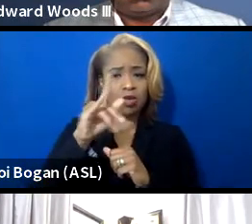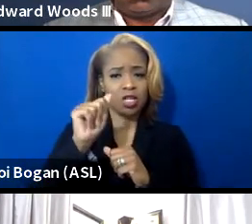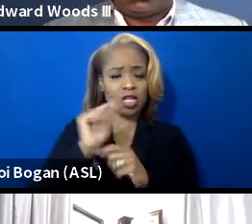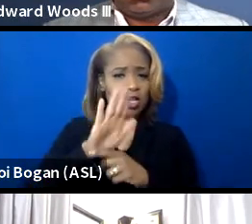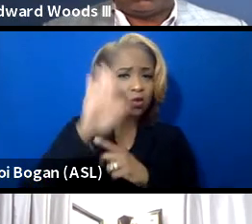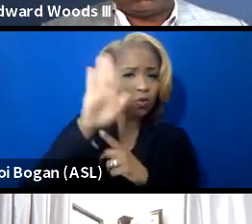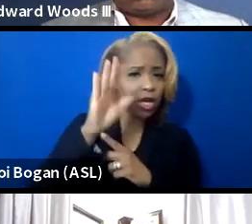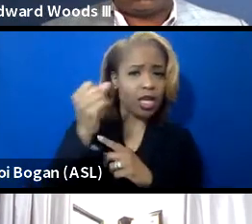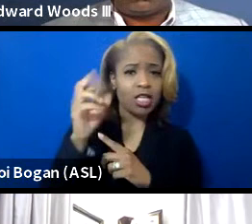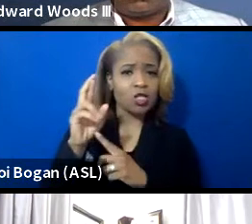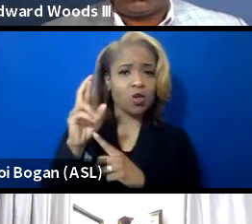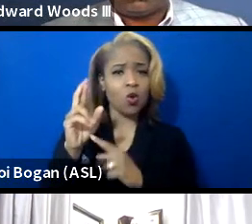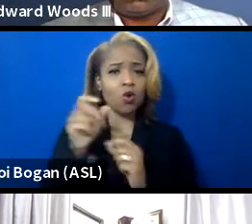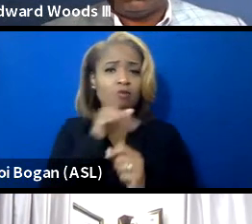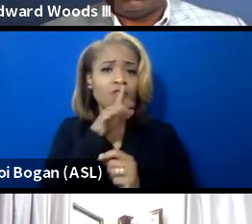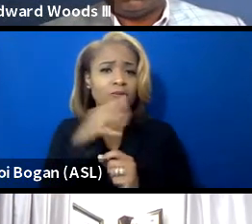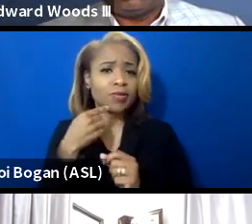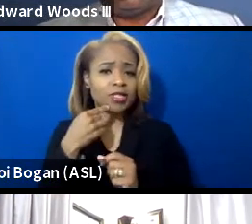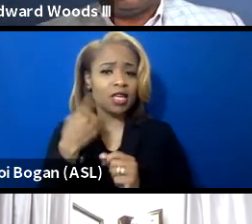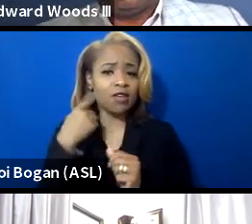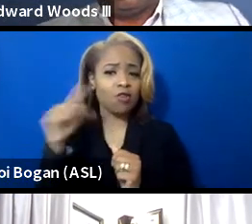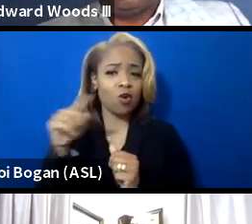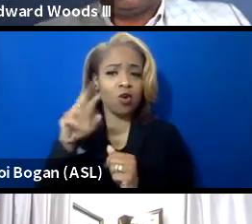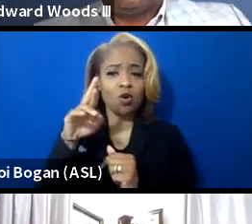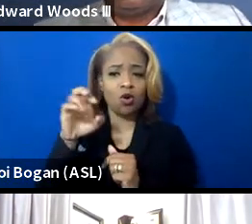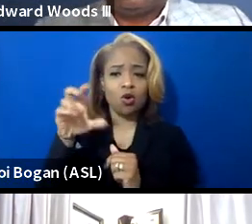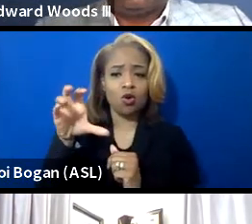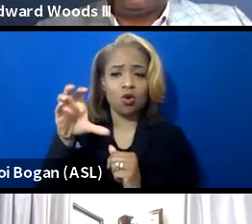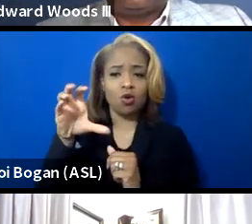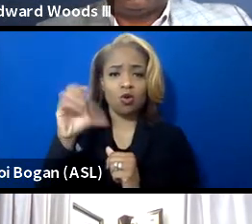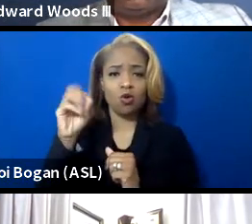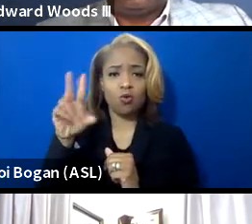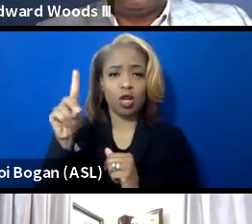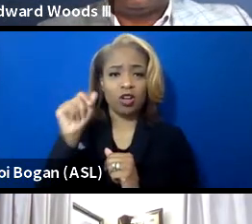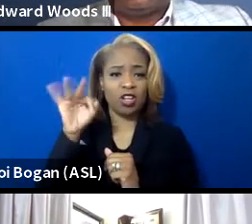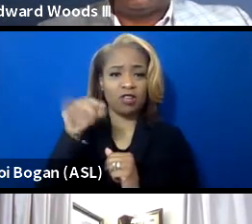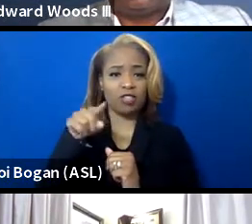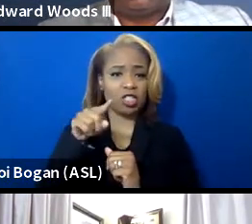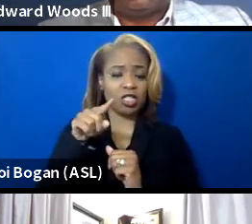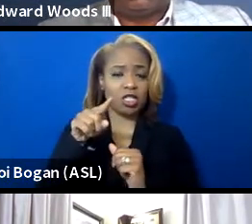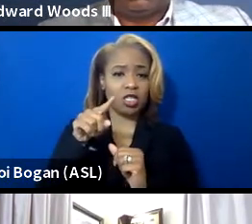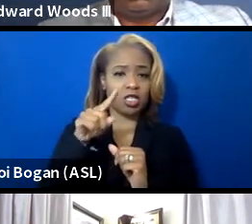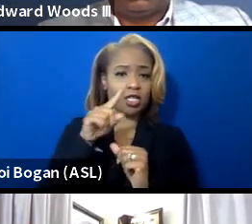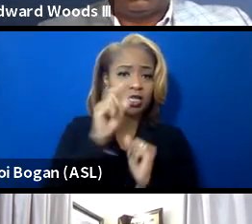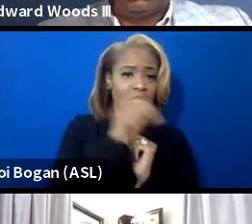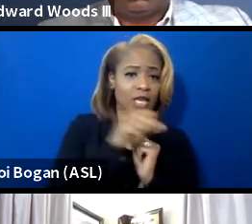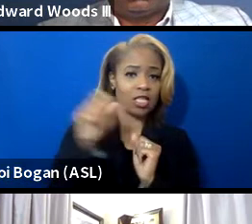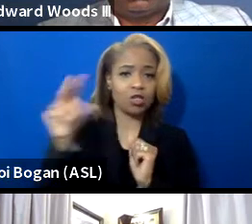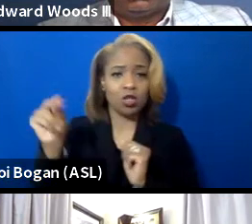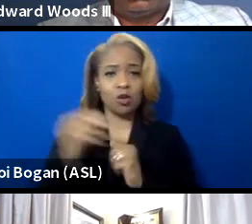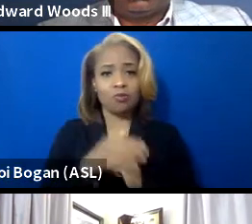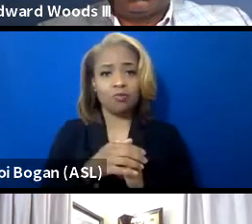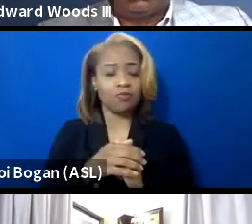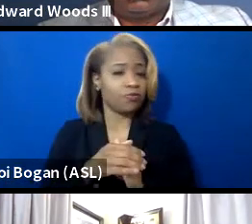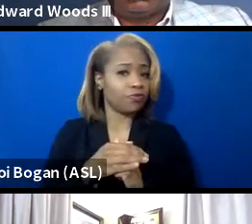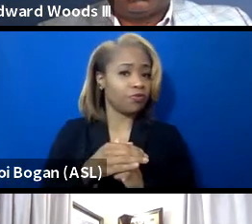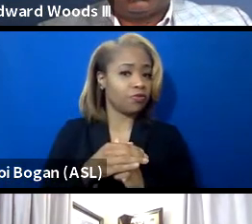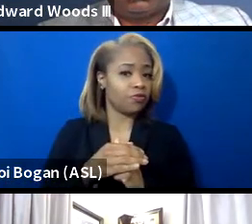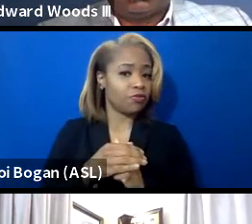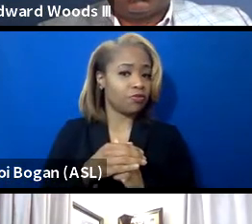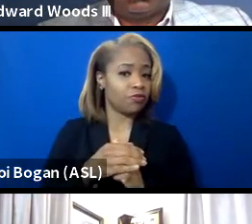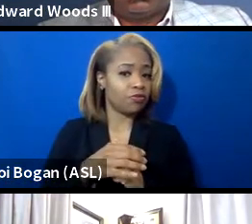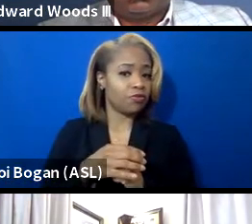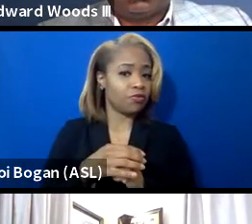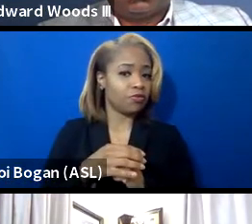can she verbally indicate, just for the record, whether she's aye or a nay? They can't get through on the Zoom